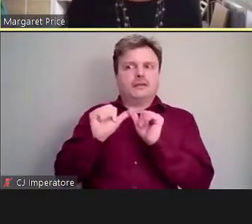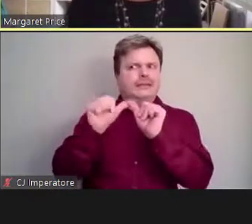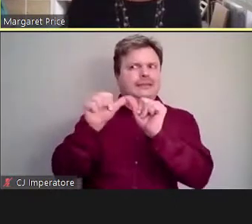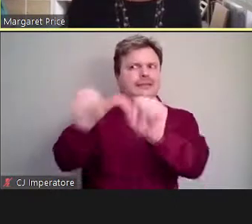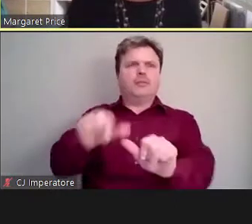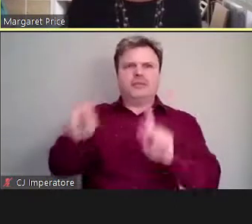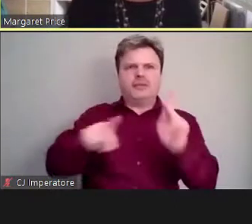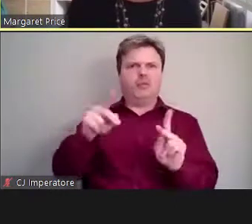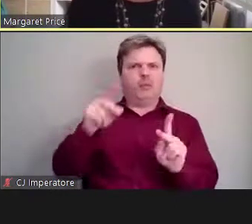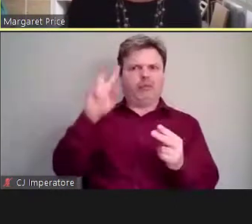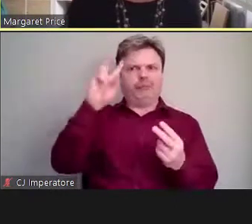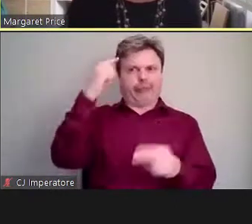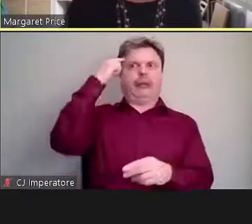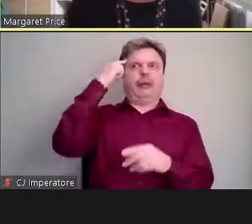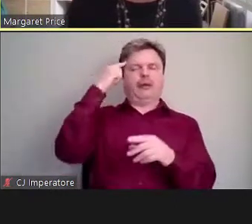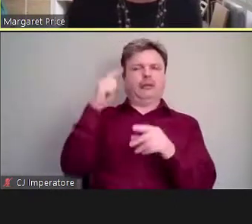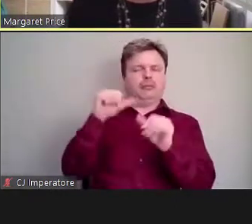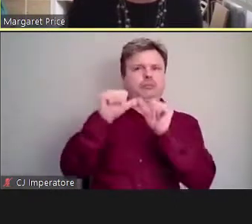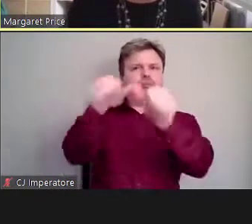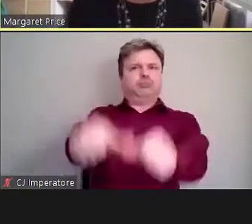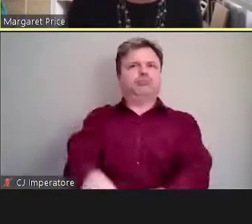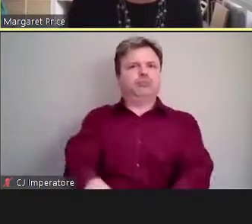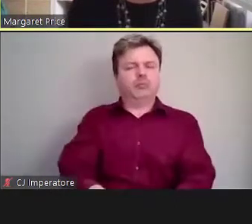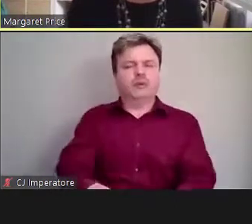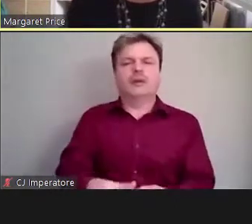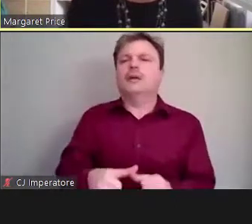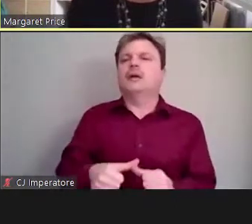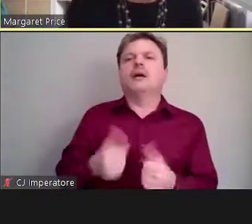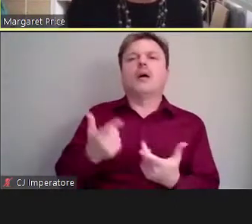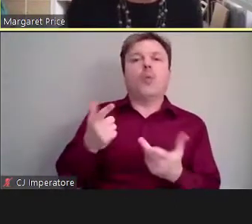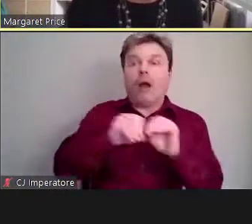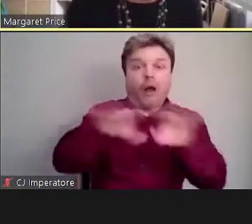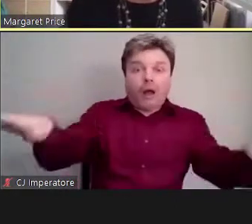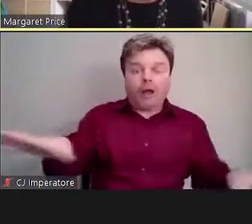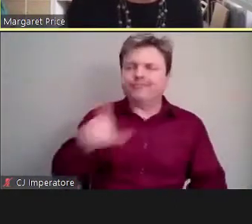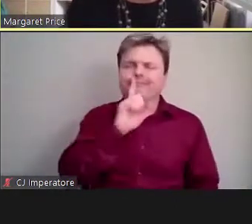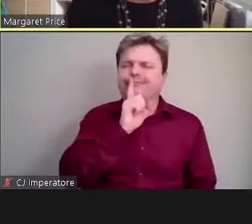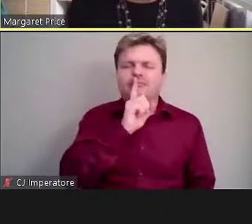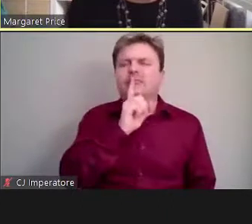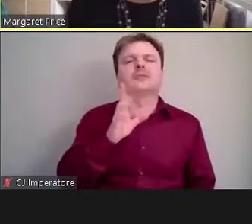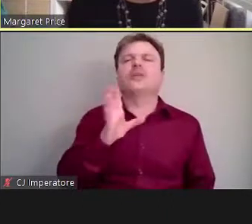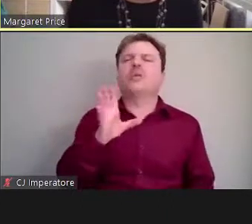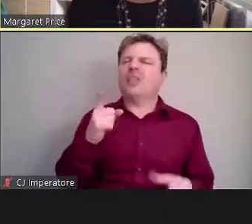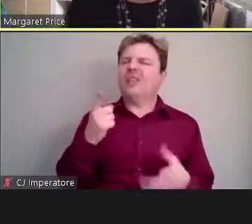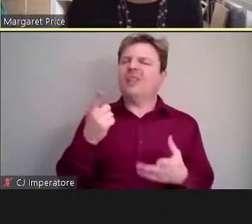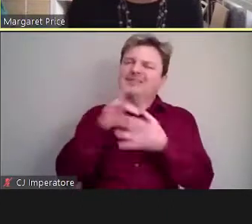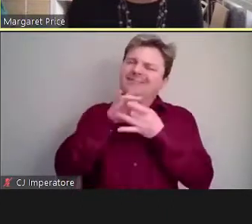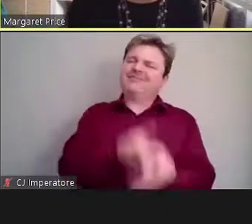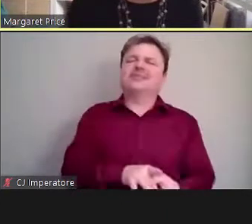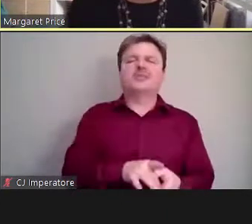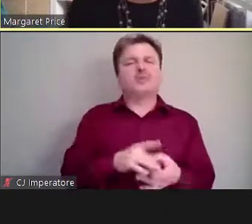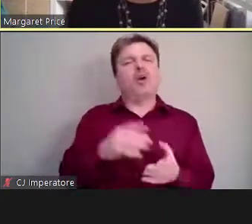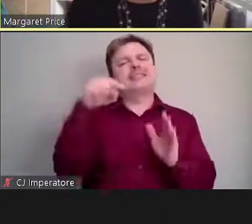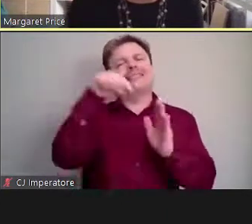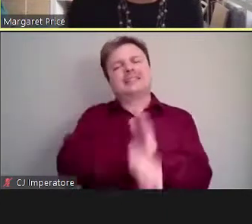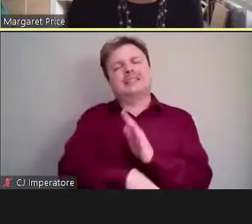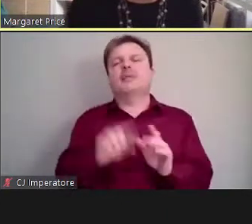rather because it speaks to some of our deepest cultural fears. And especially in